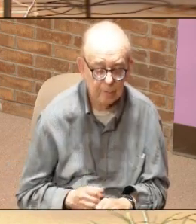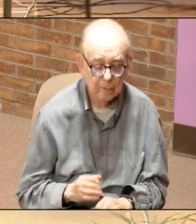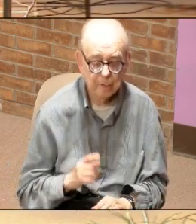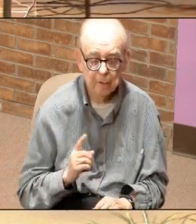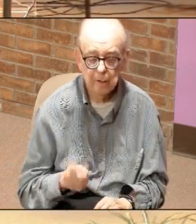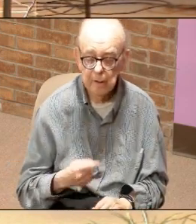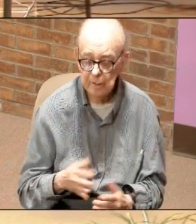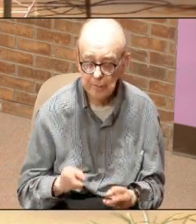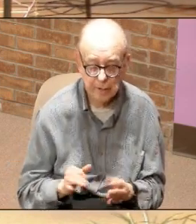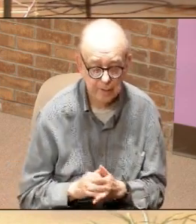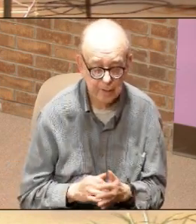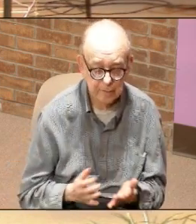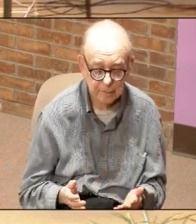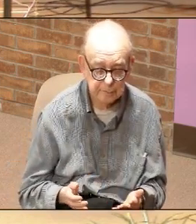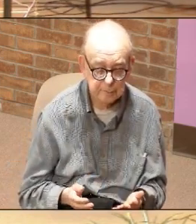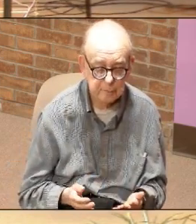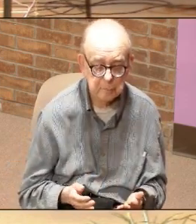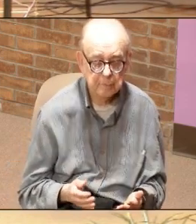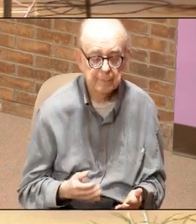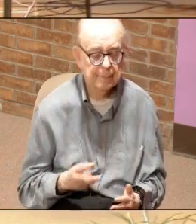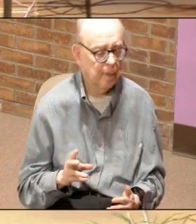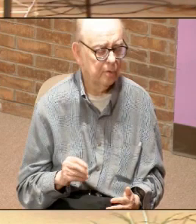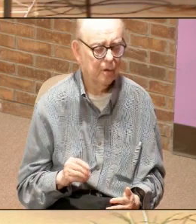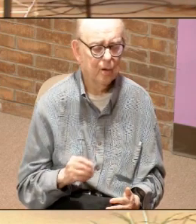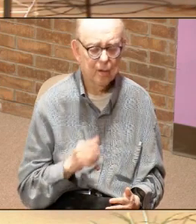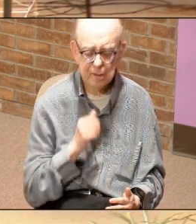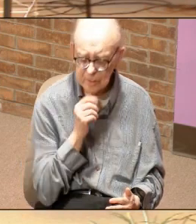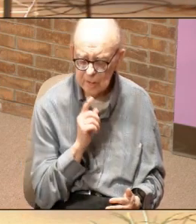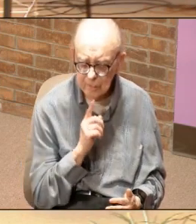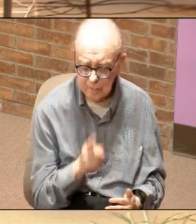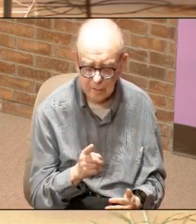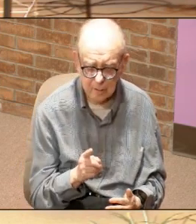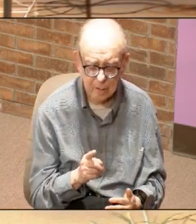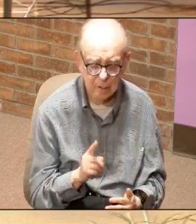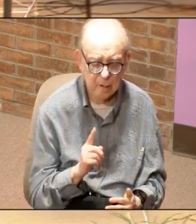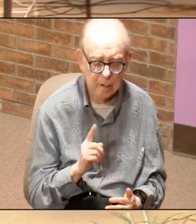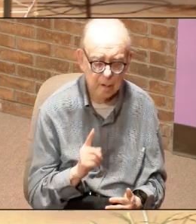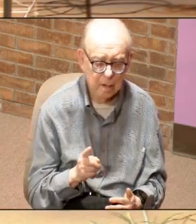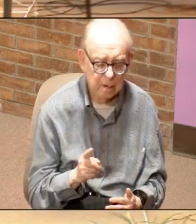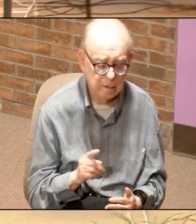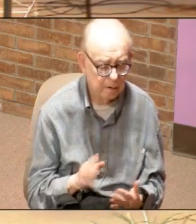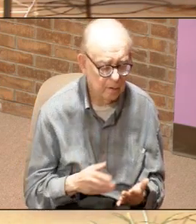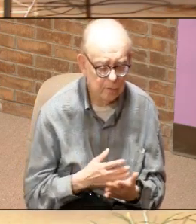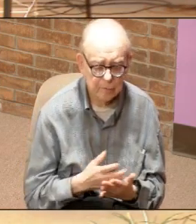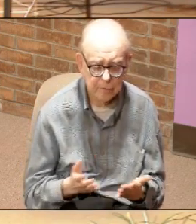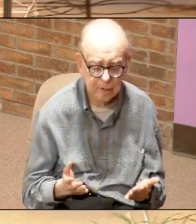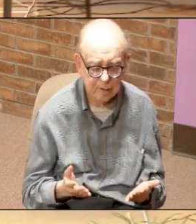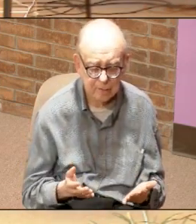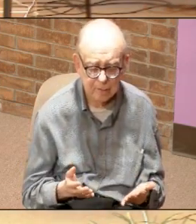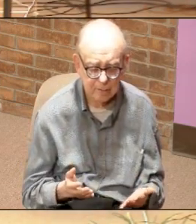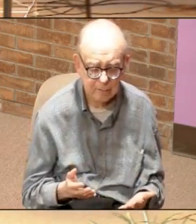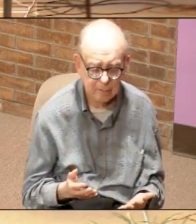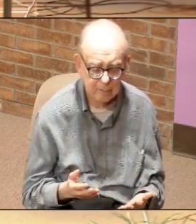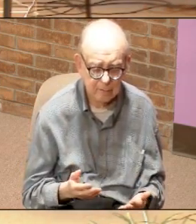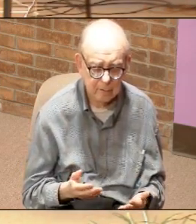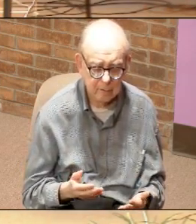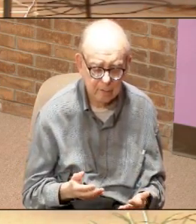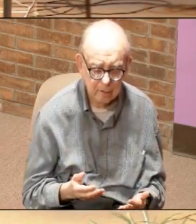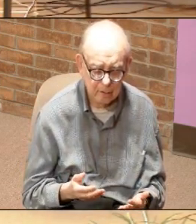that's just the way it is. No, it ain't. Now we wonder why we're all messed up.